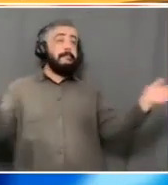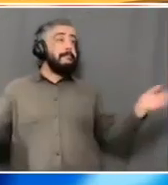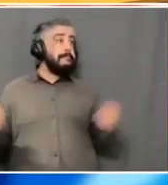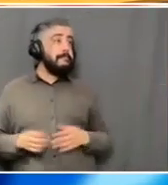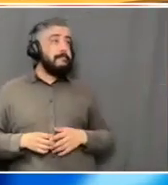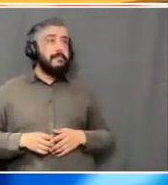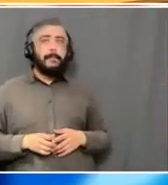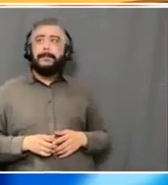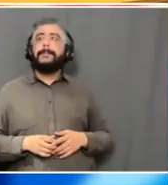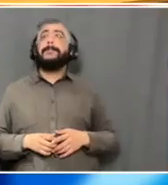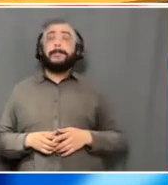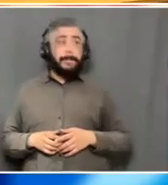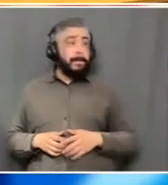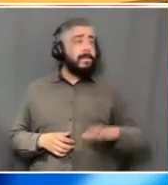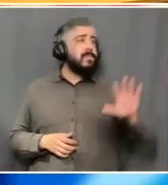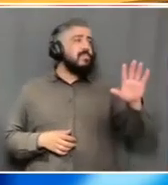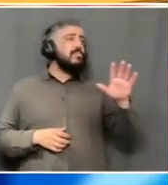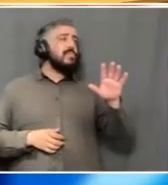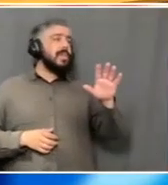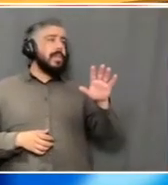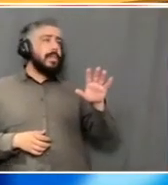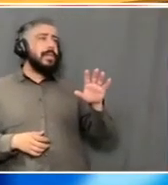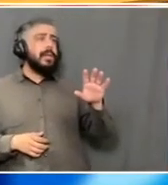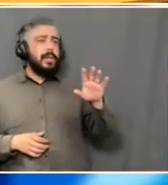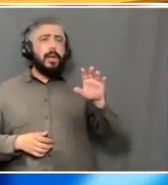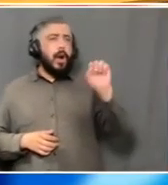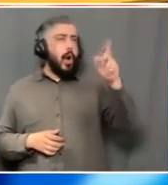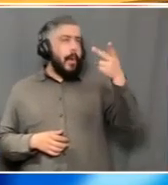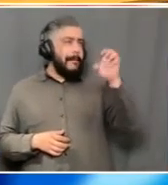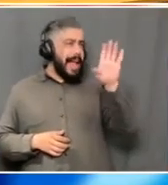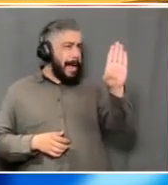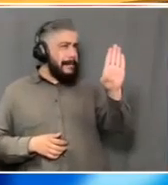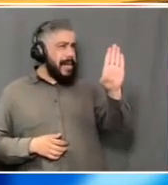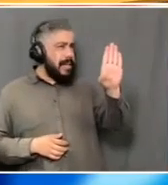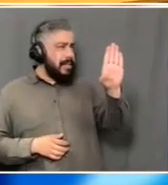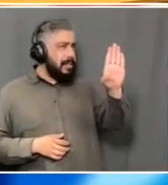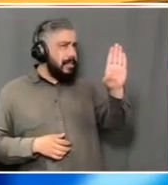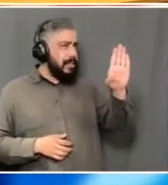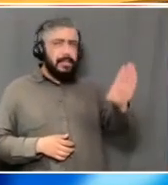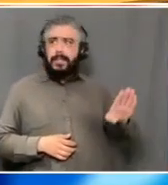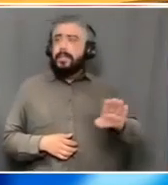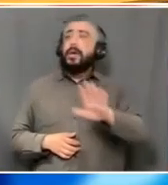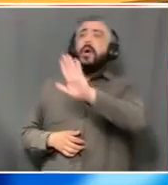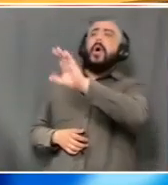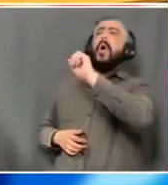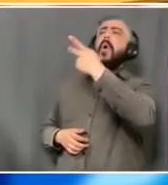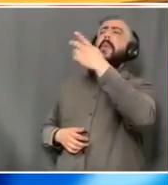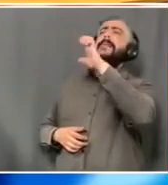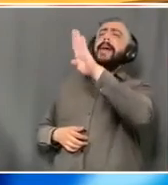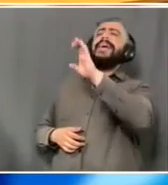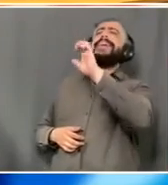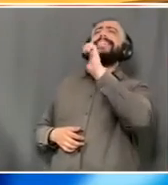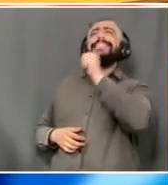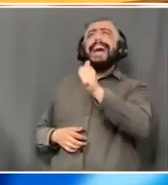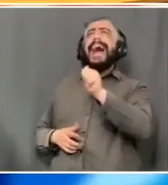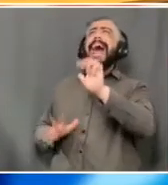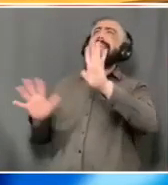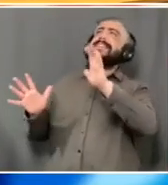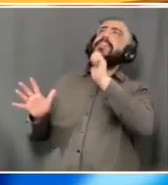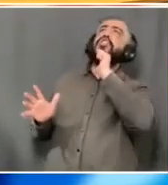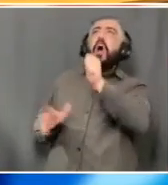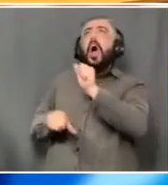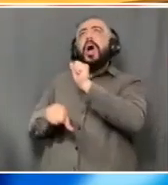Yeah, so OPEB, yes, it's not non-labor technically speaking, but